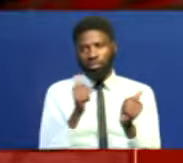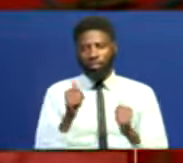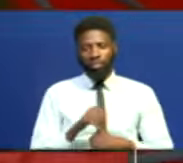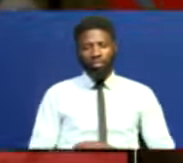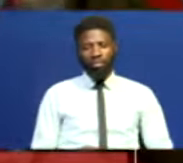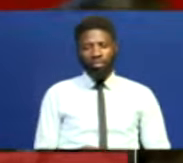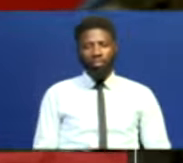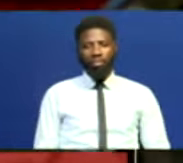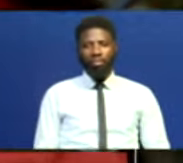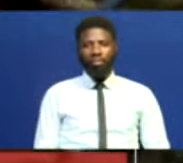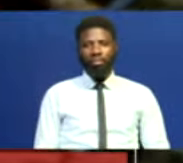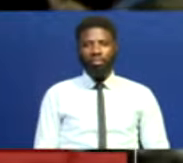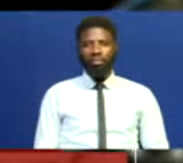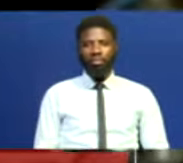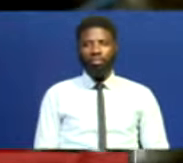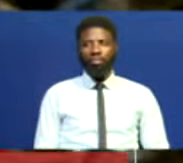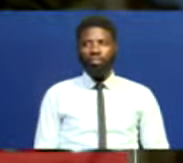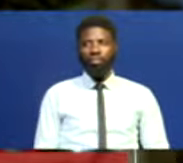tunafanya.